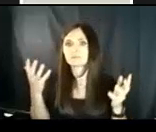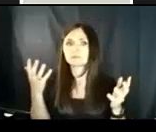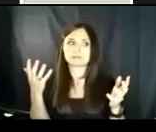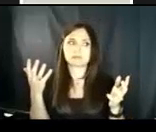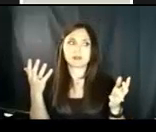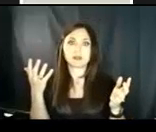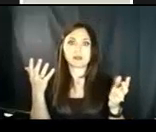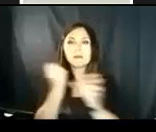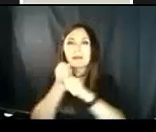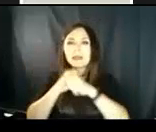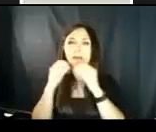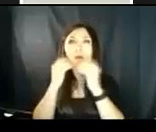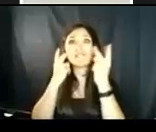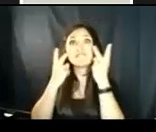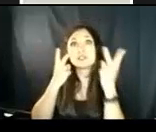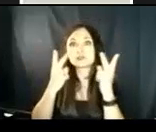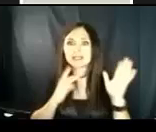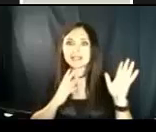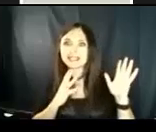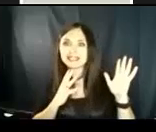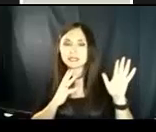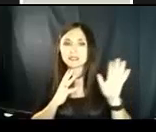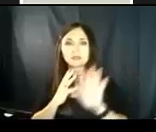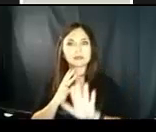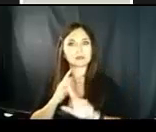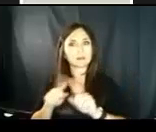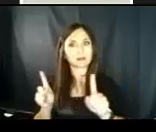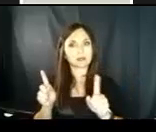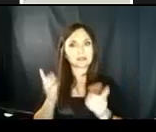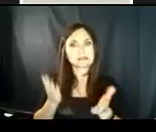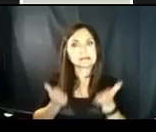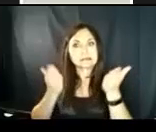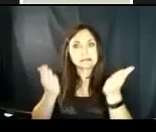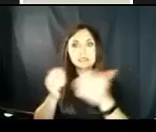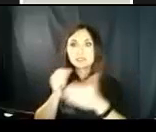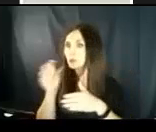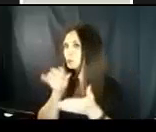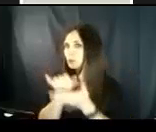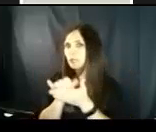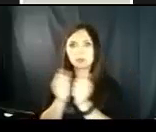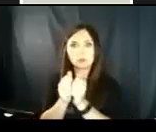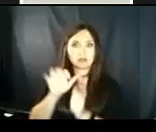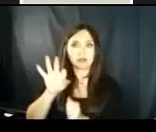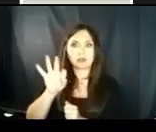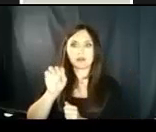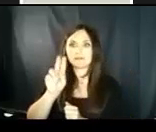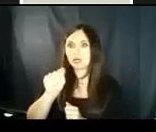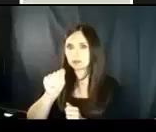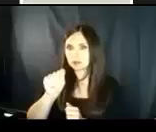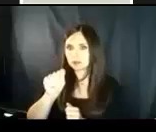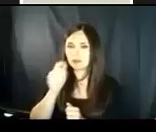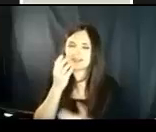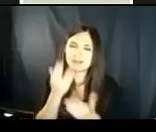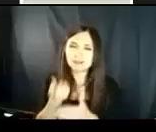appealing. One of the things that I highly recommend is do not do that with font. Maybe having 2 different